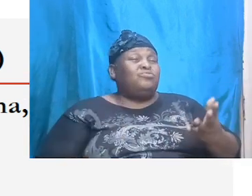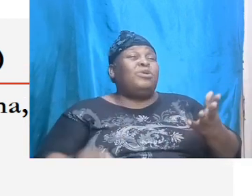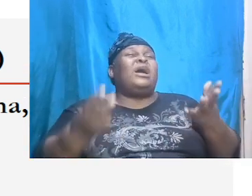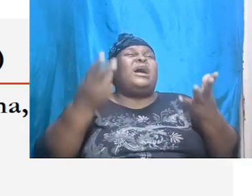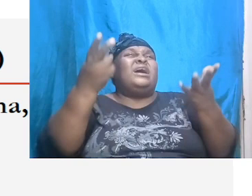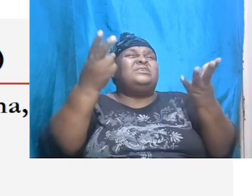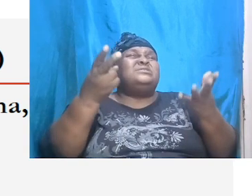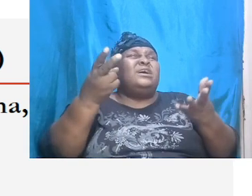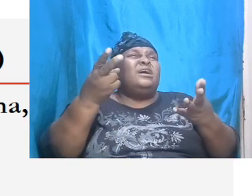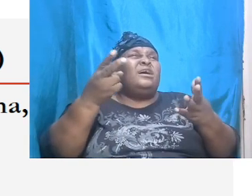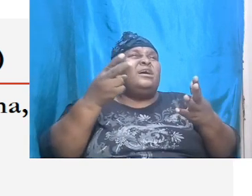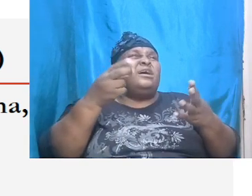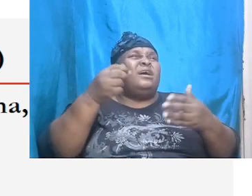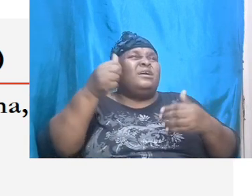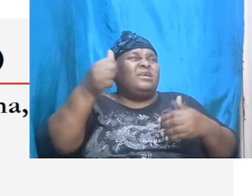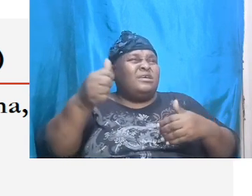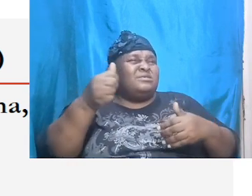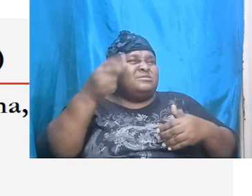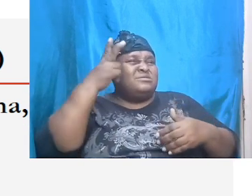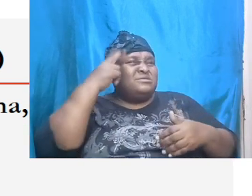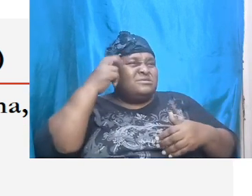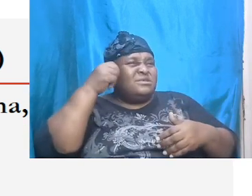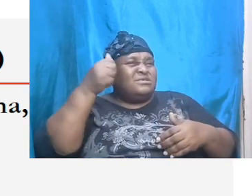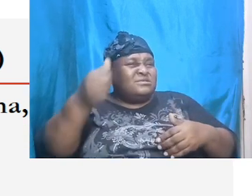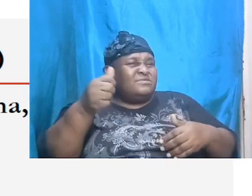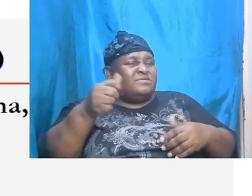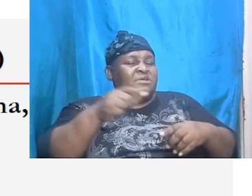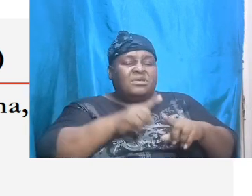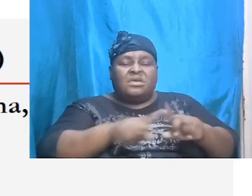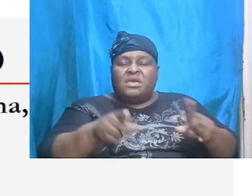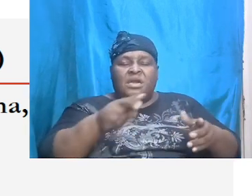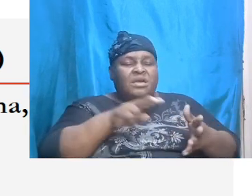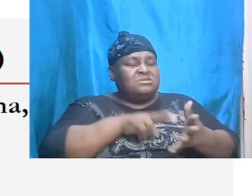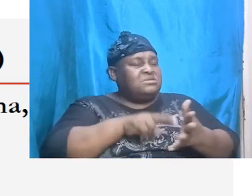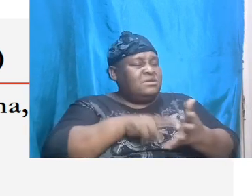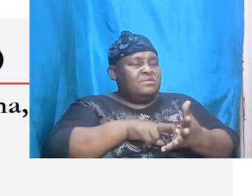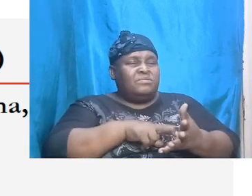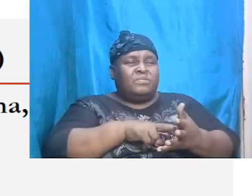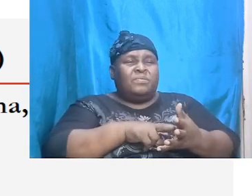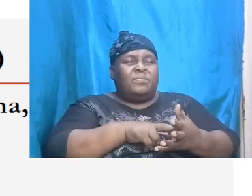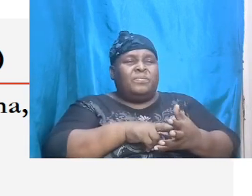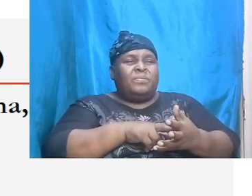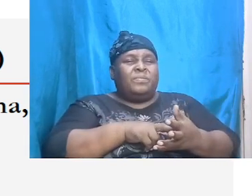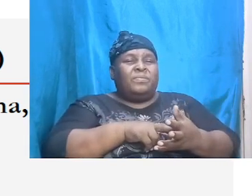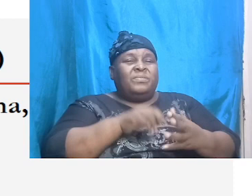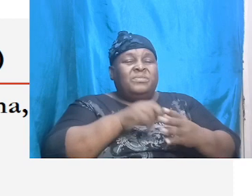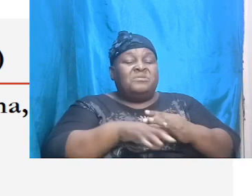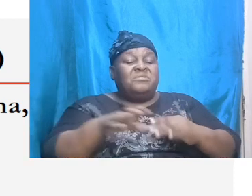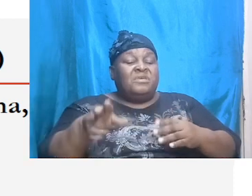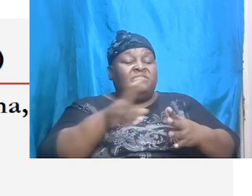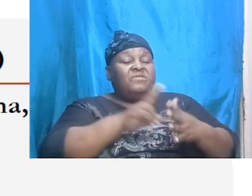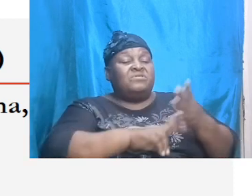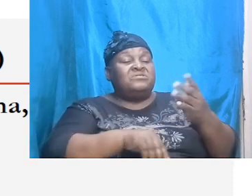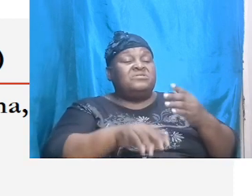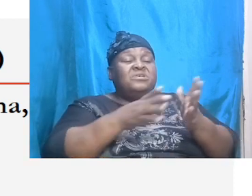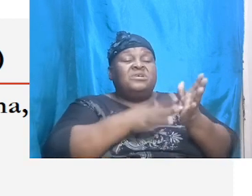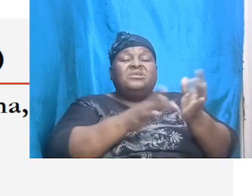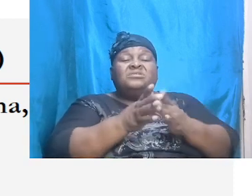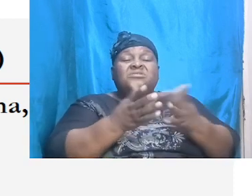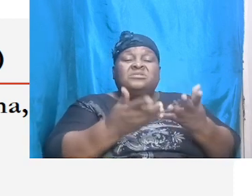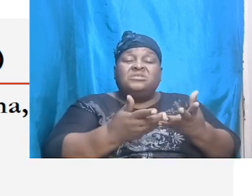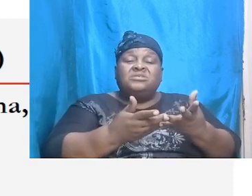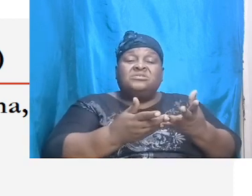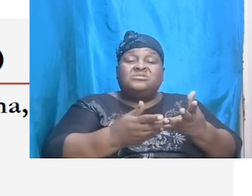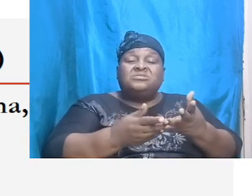cannot stand and hath an end. In other words, Jesus made this statement because in that particular verse, they were saying that Jesus was casting